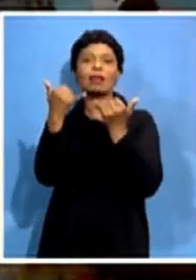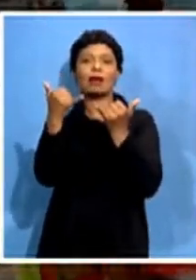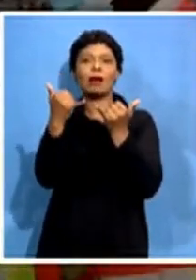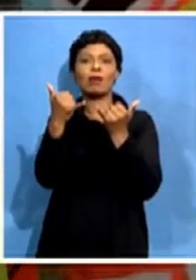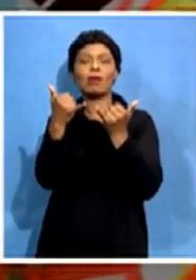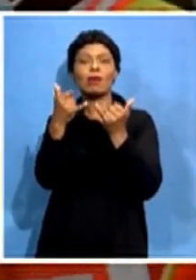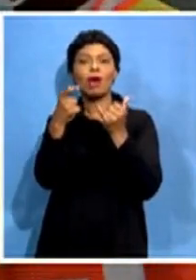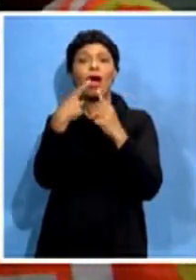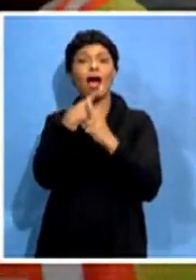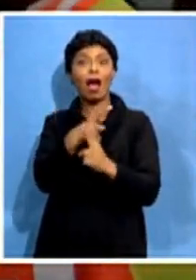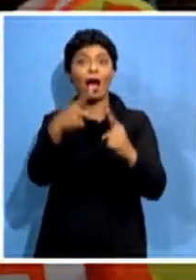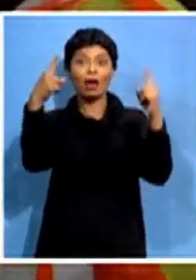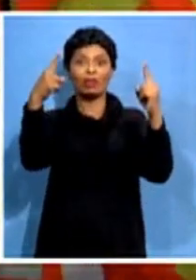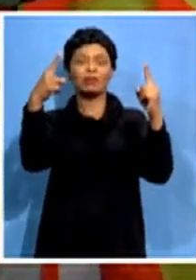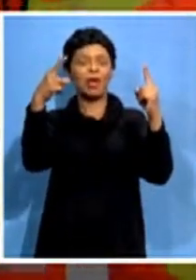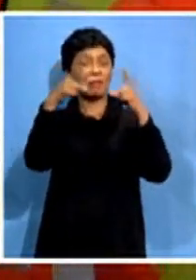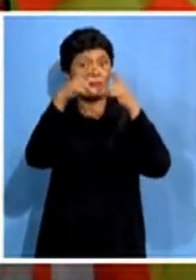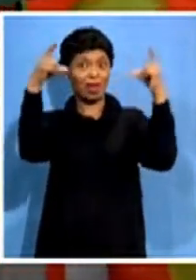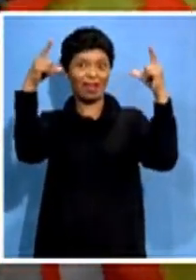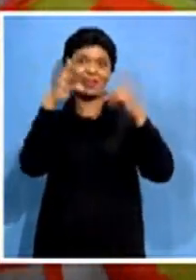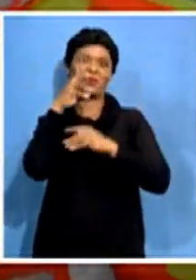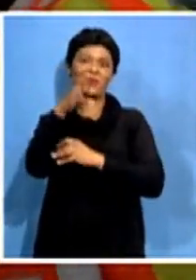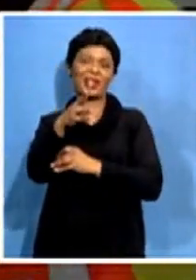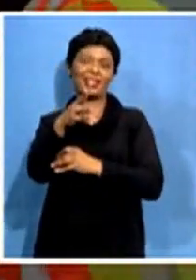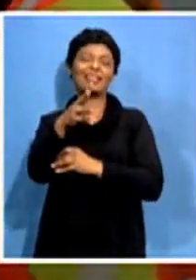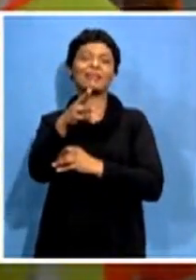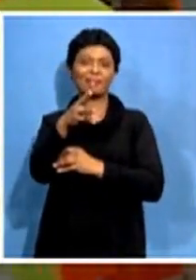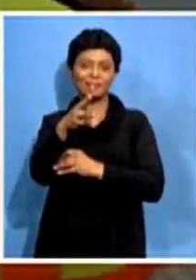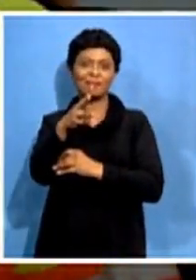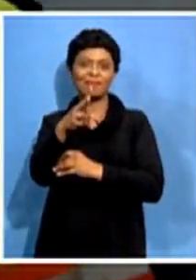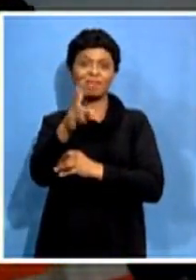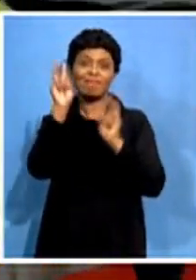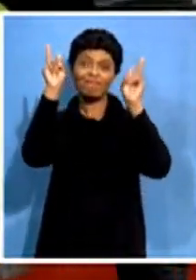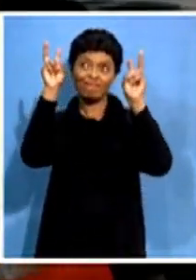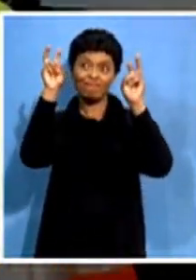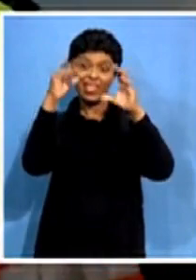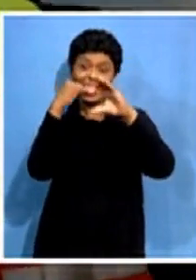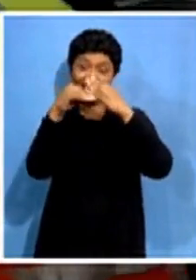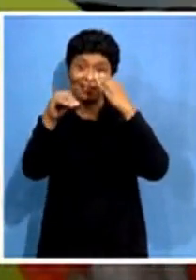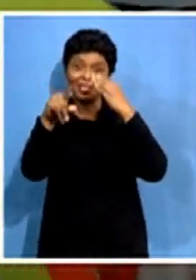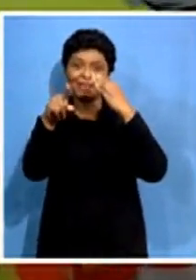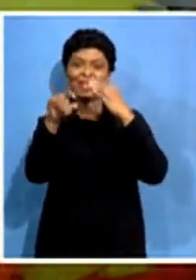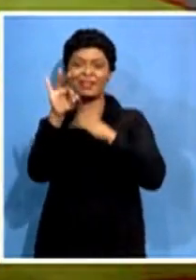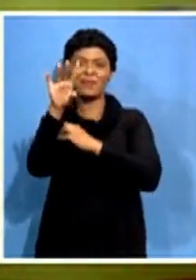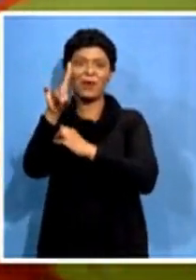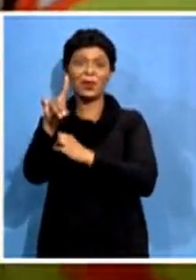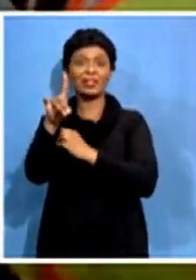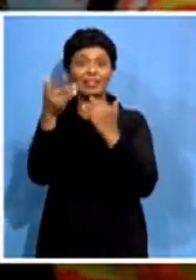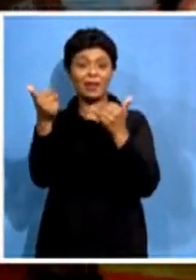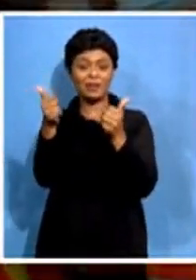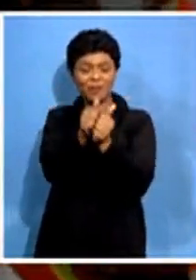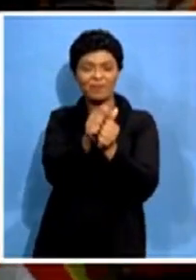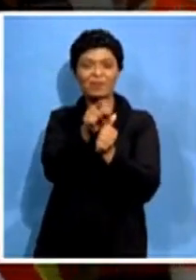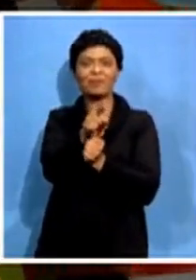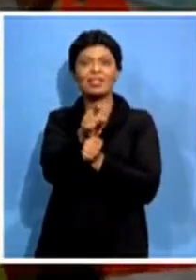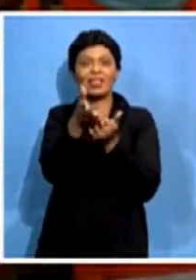regarding a big investment that Ford is going to be making in the country. So there is